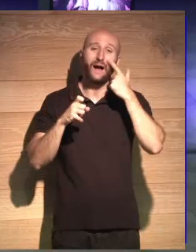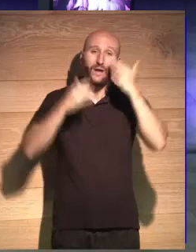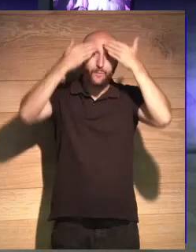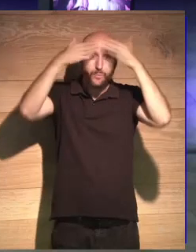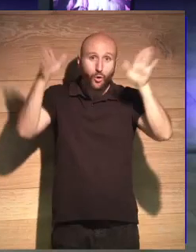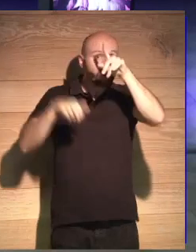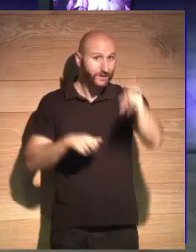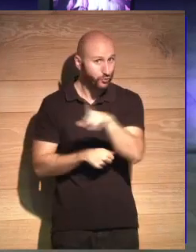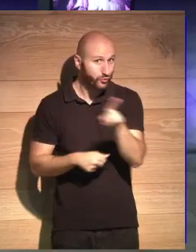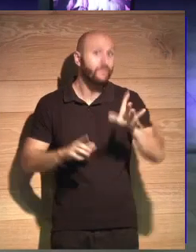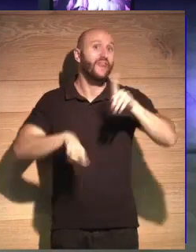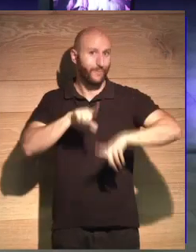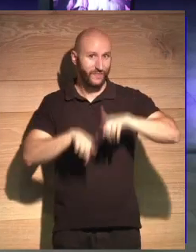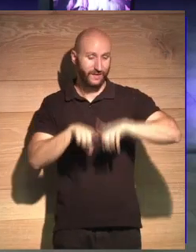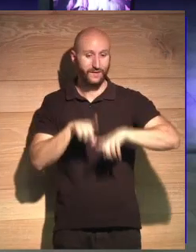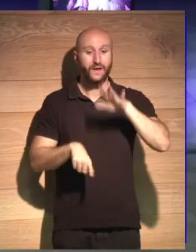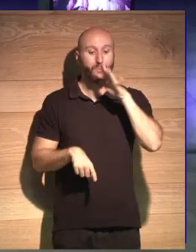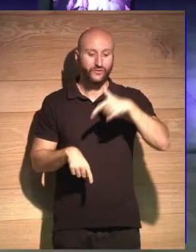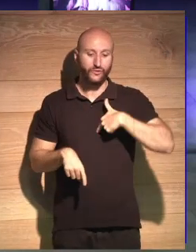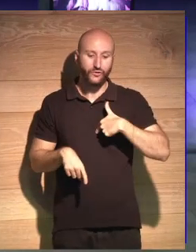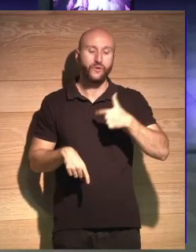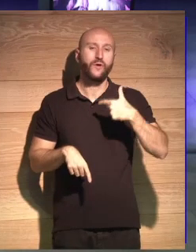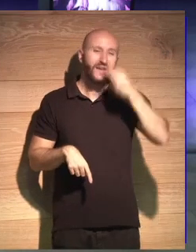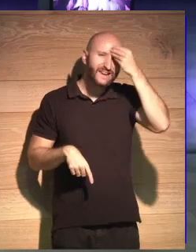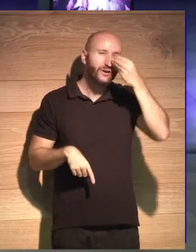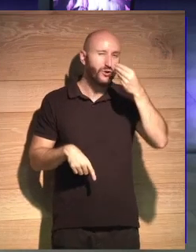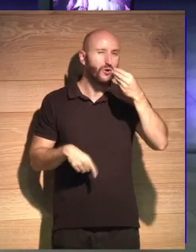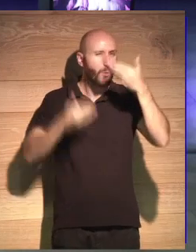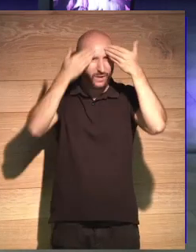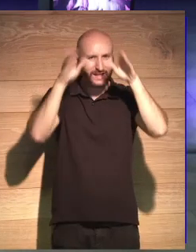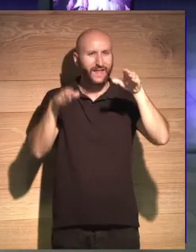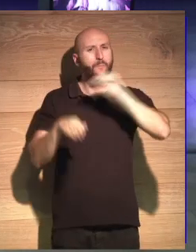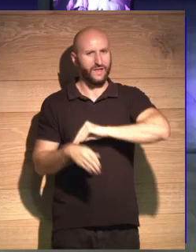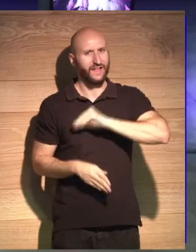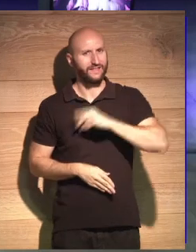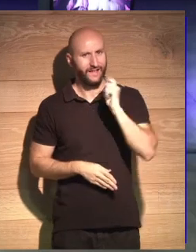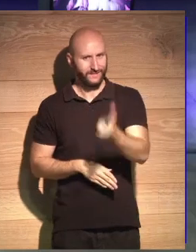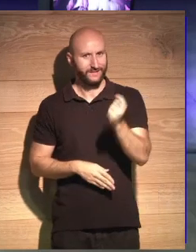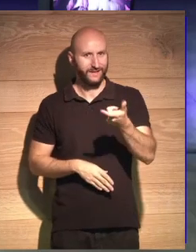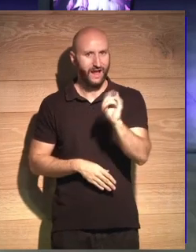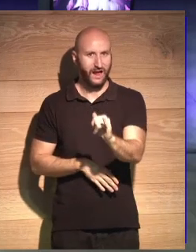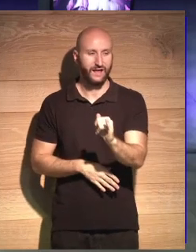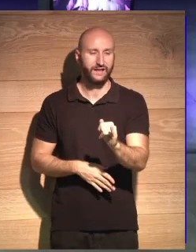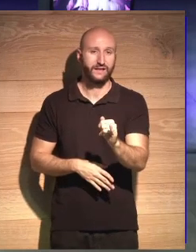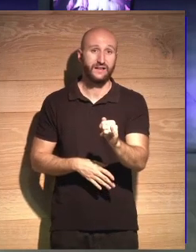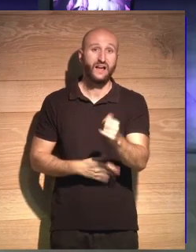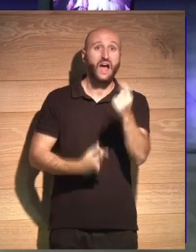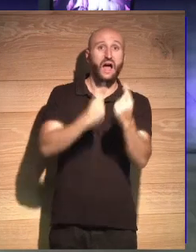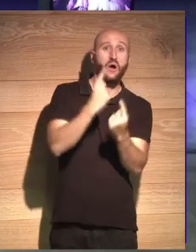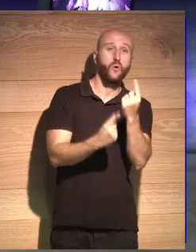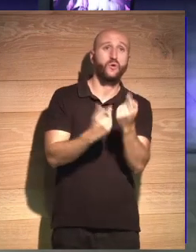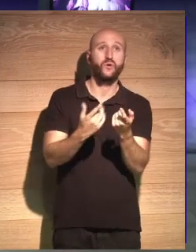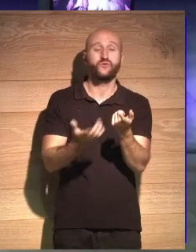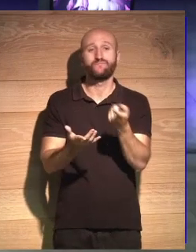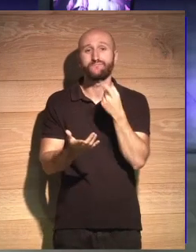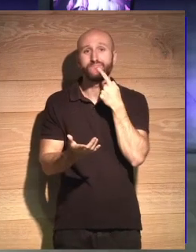real point, the real important aspect is their open-mindedness. And I